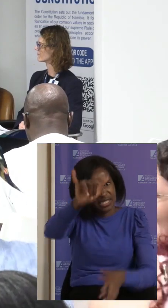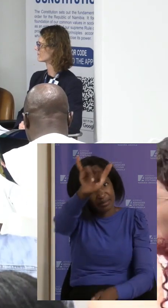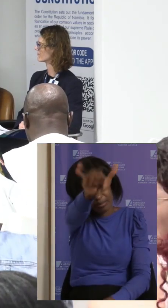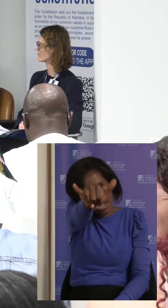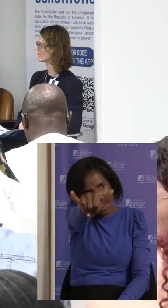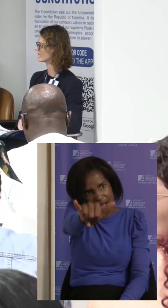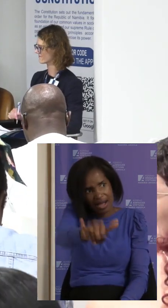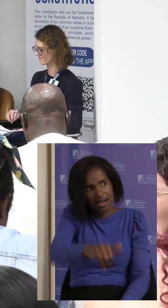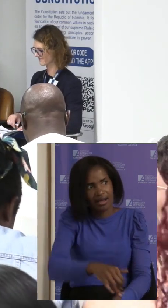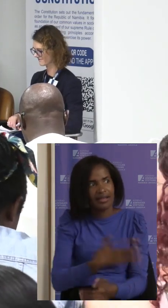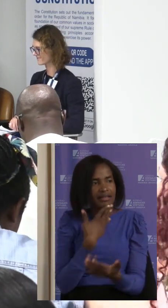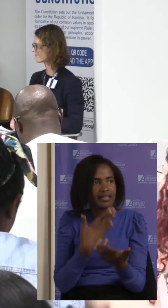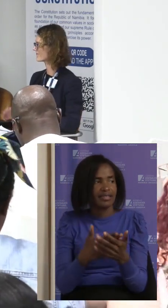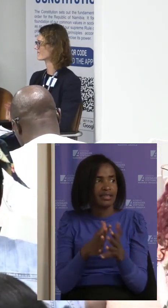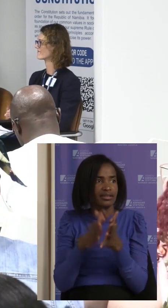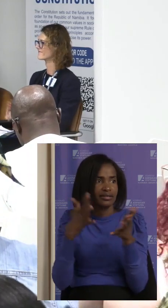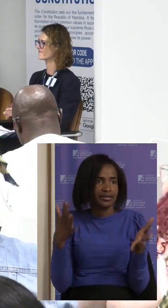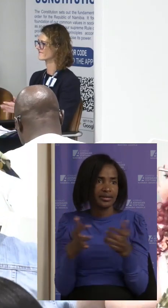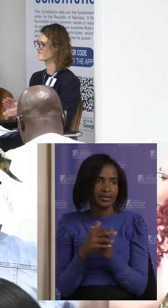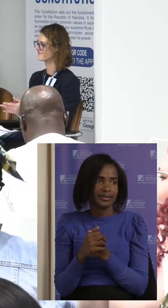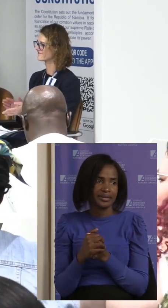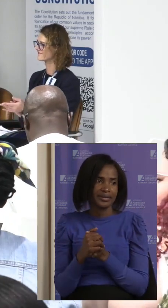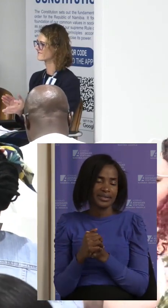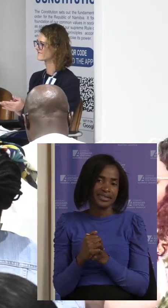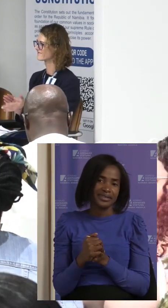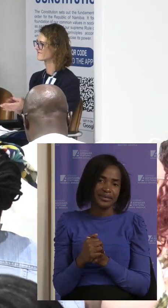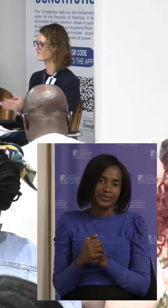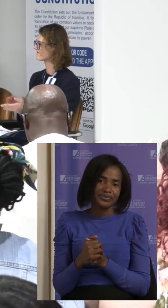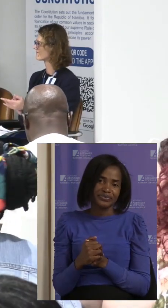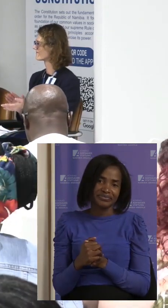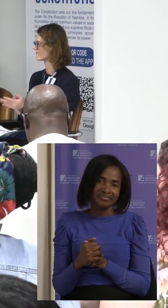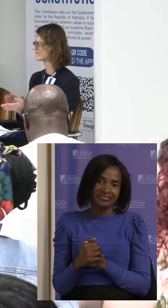you very much. Thank you, thank you.